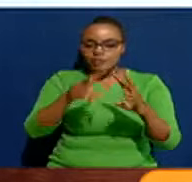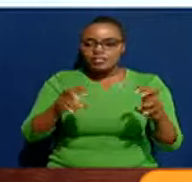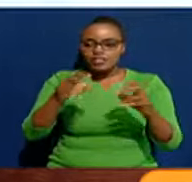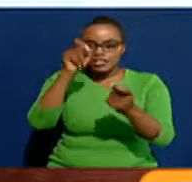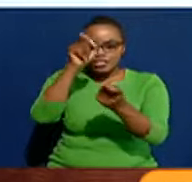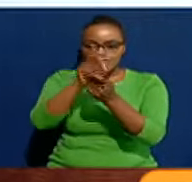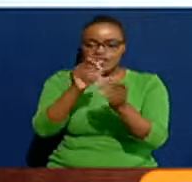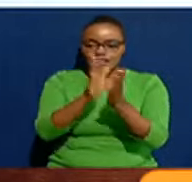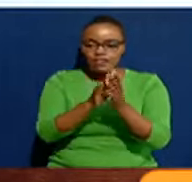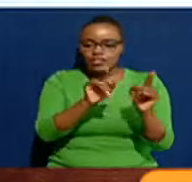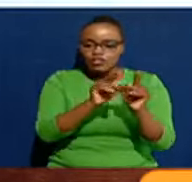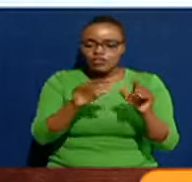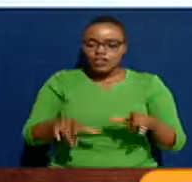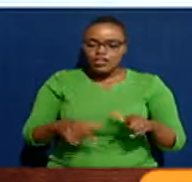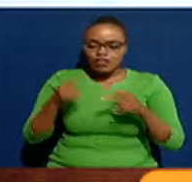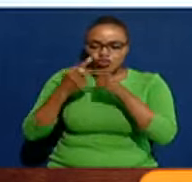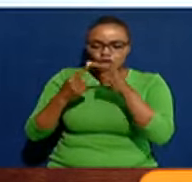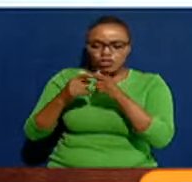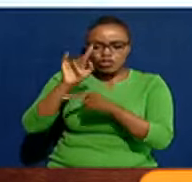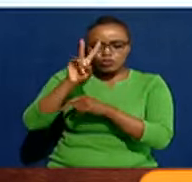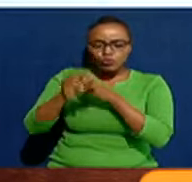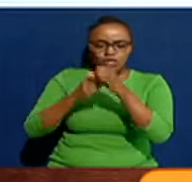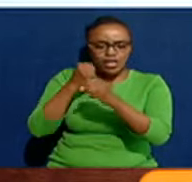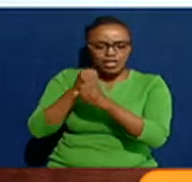the lifespan of a rat is 2 years.